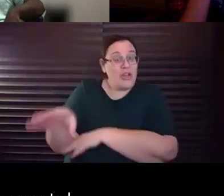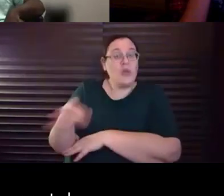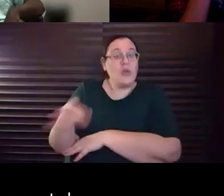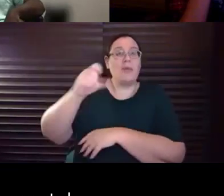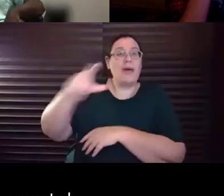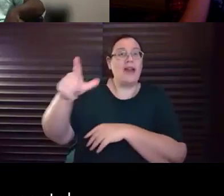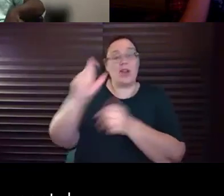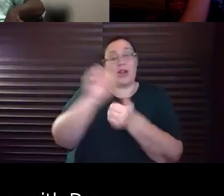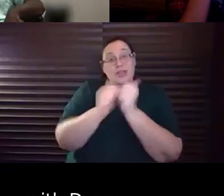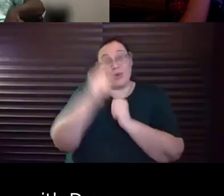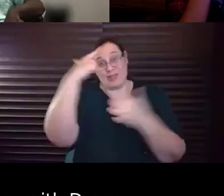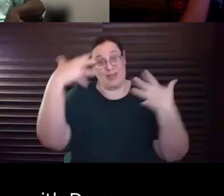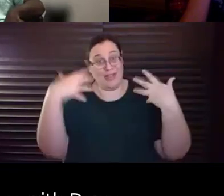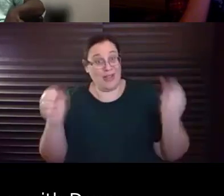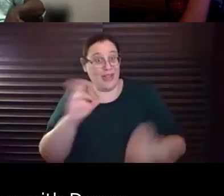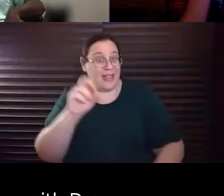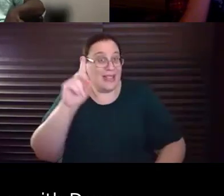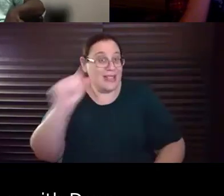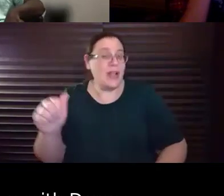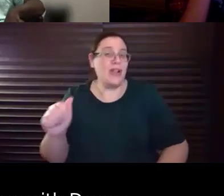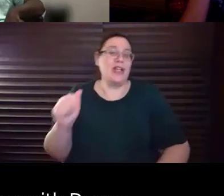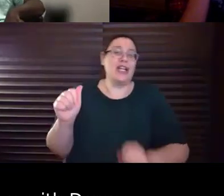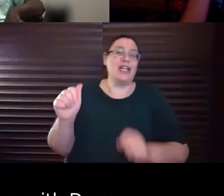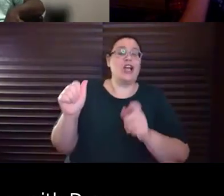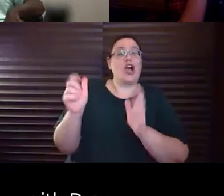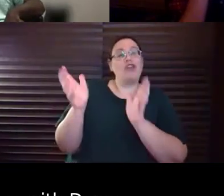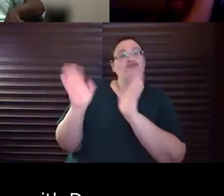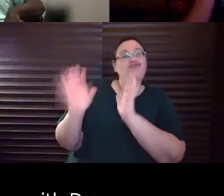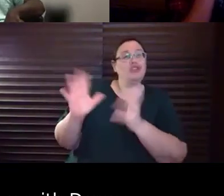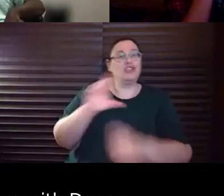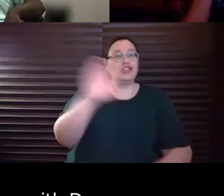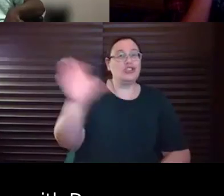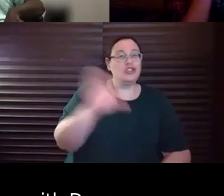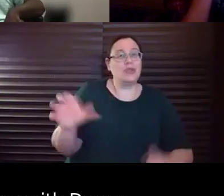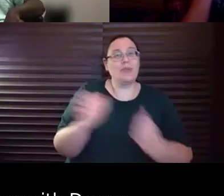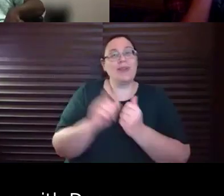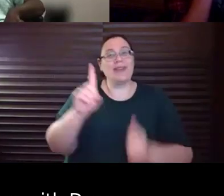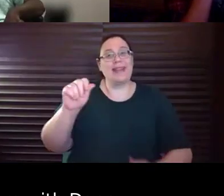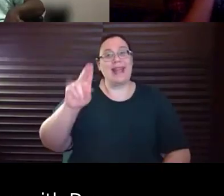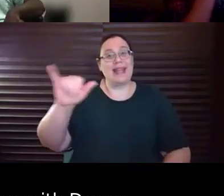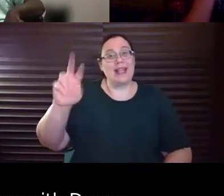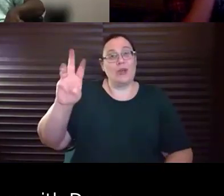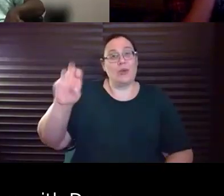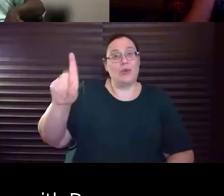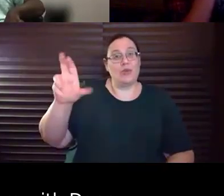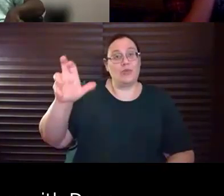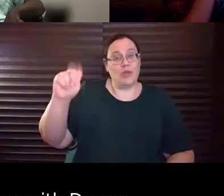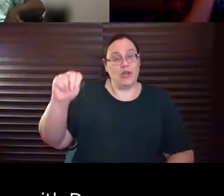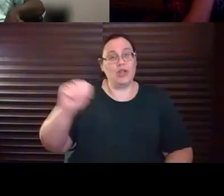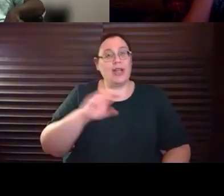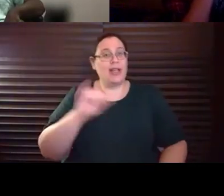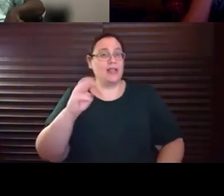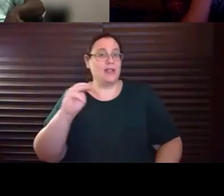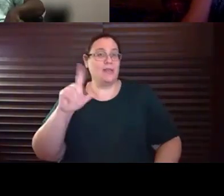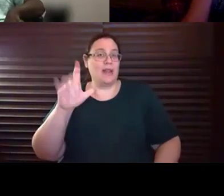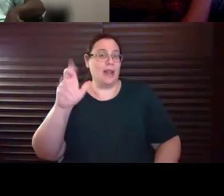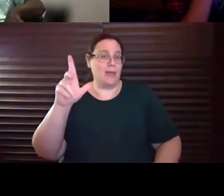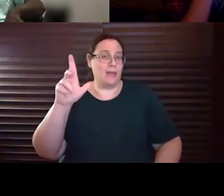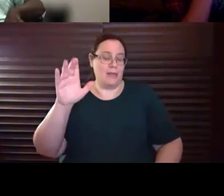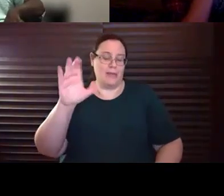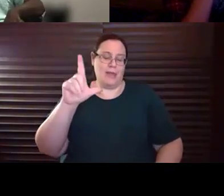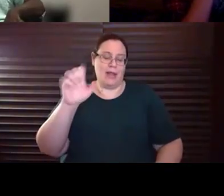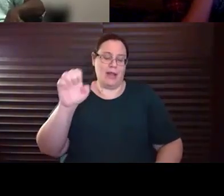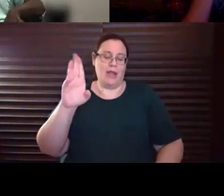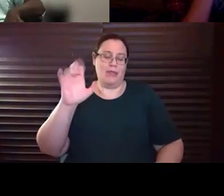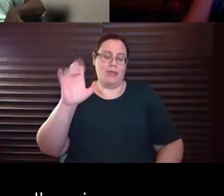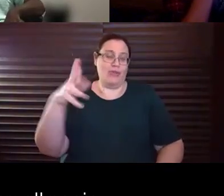and disability, a schmoo Zoom with Danny Woodburn and Crip Cramps, Jim Lebrecht. This is going to be really an